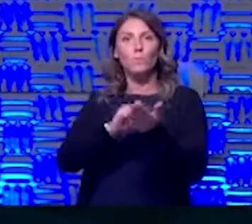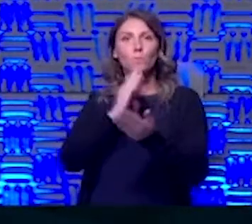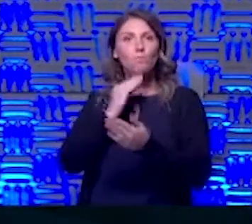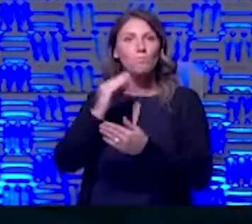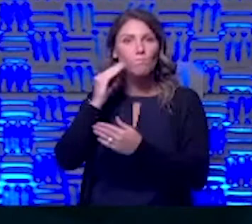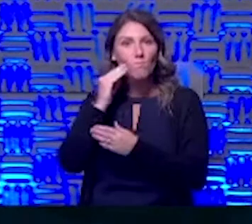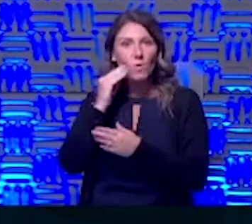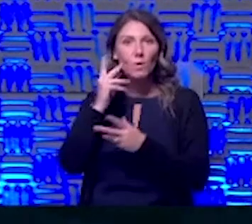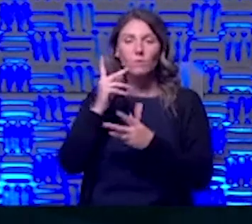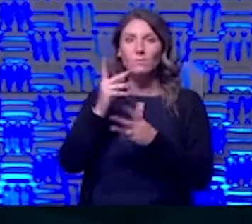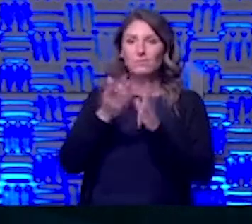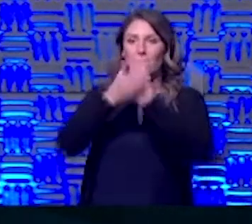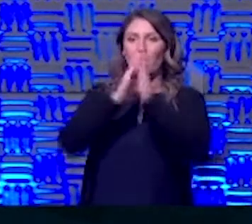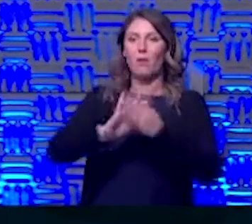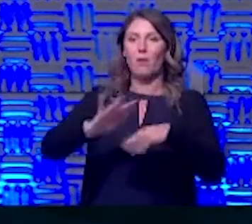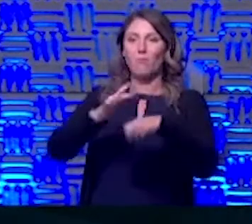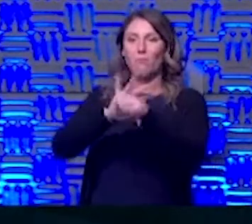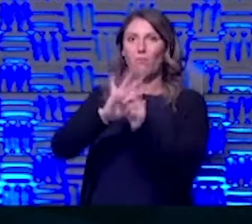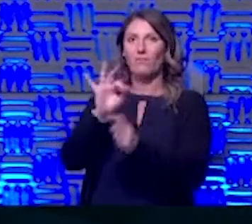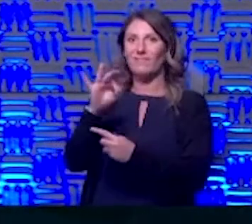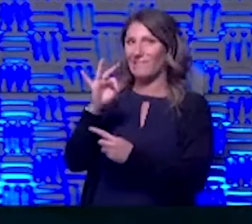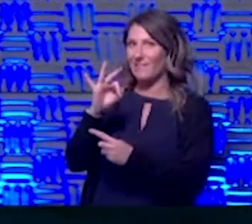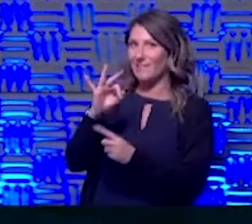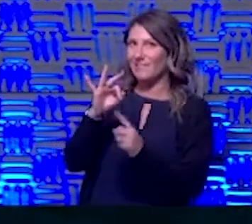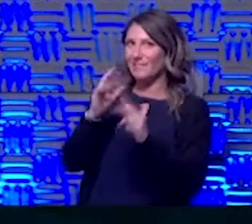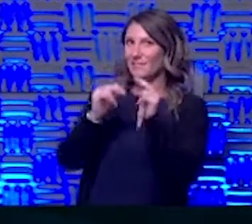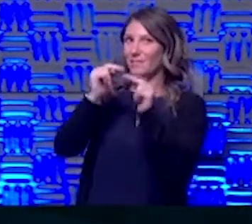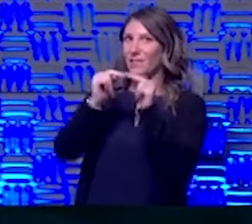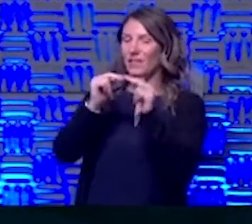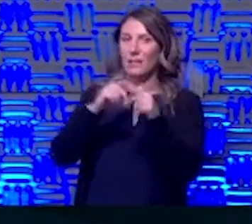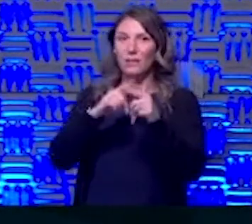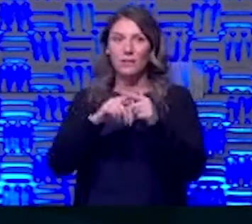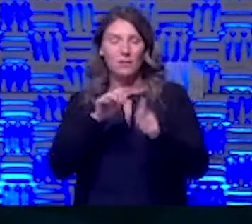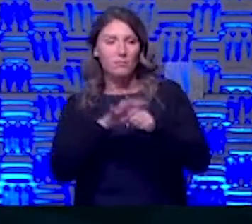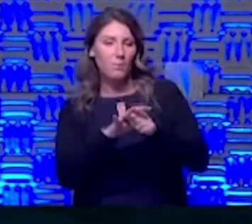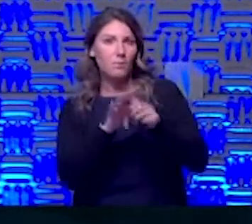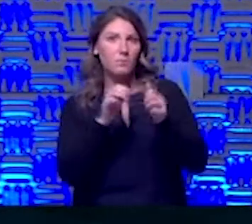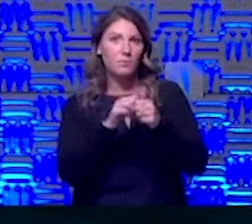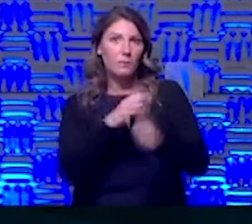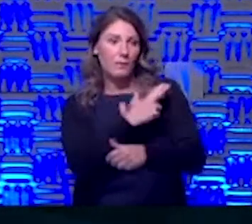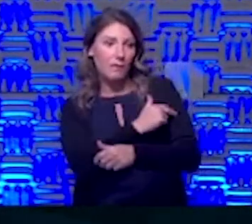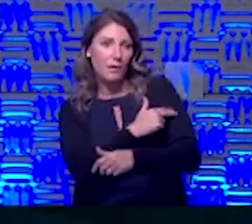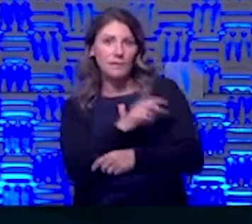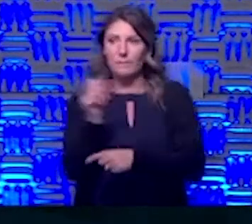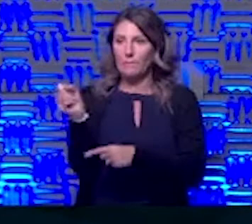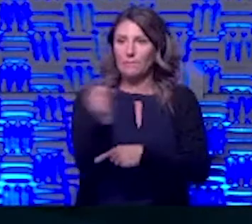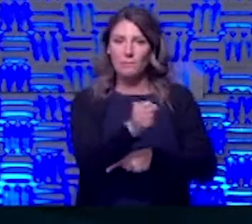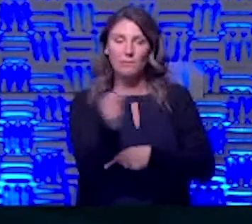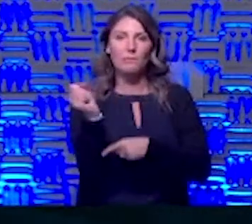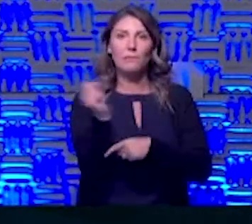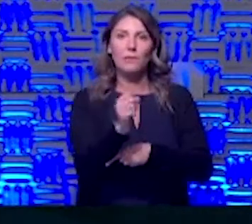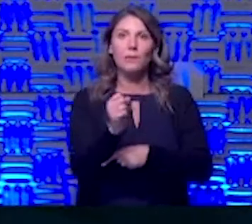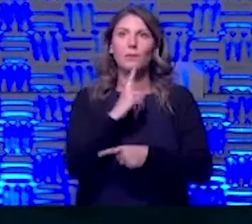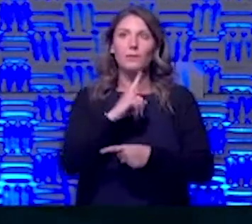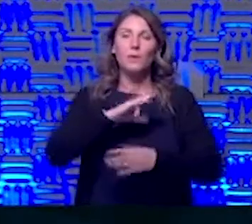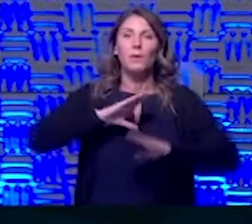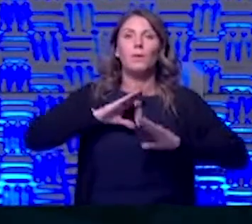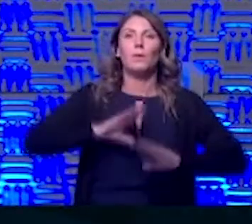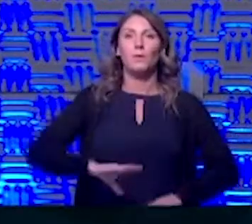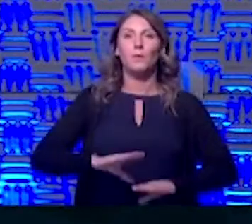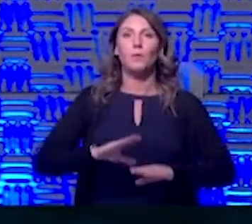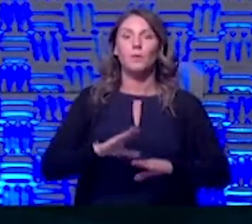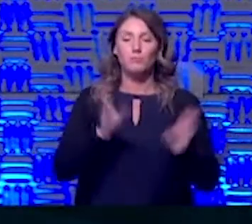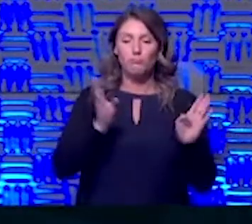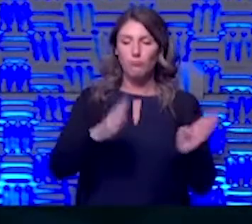pressure on us for, hospitalization. So I'm kind of pretty busy today preparing